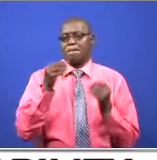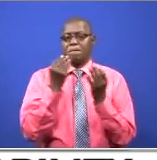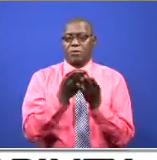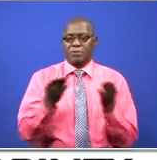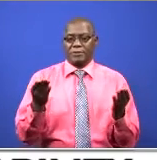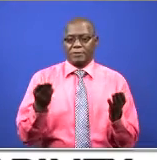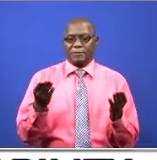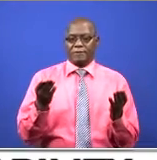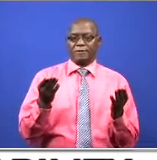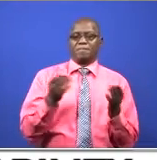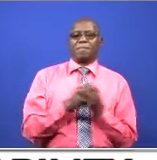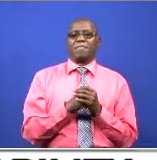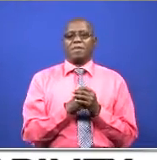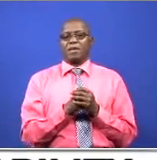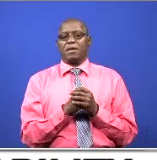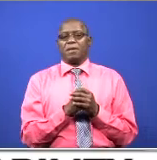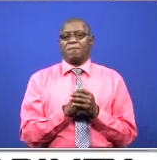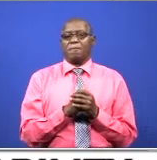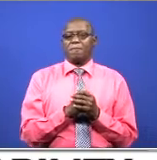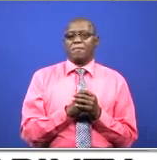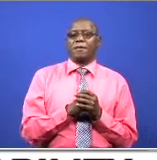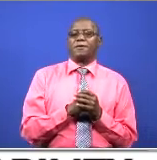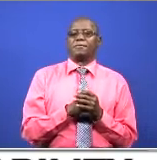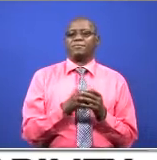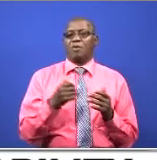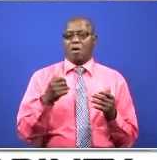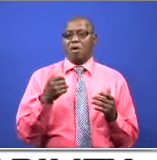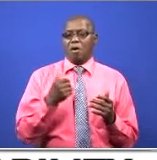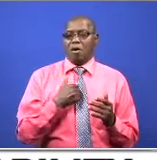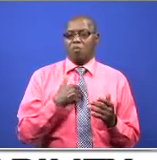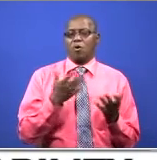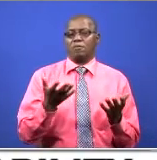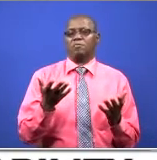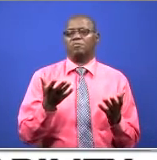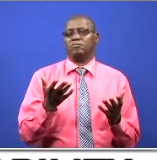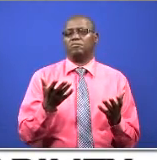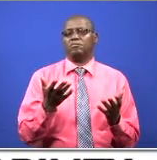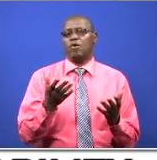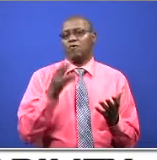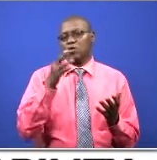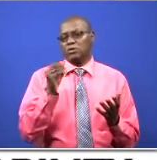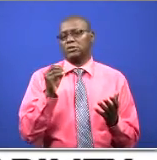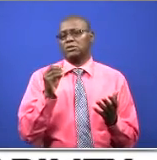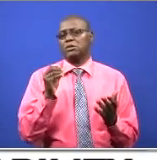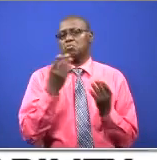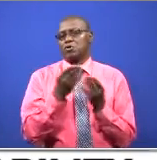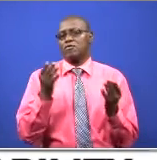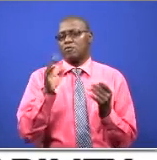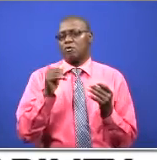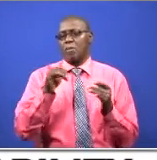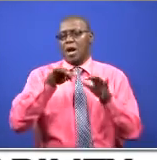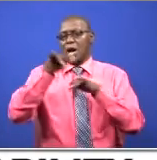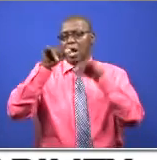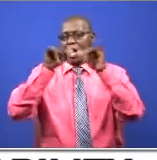40 to 45% of our business comes from diaspora. And especially the US, the UK, and even the Middle East markets.